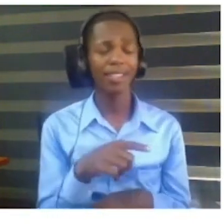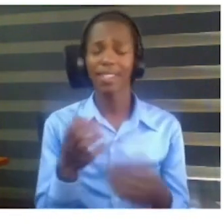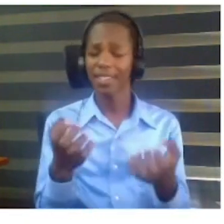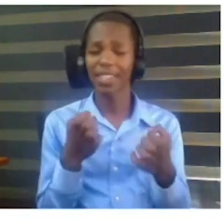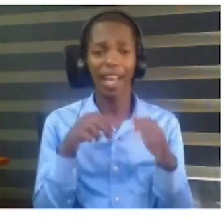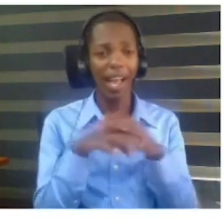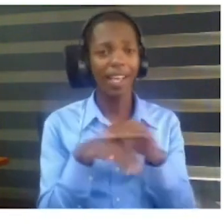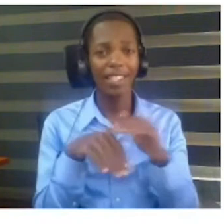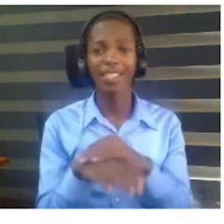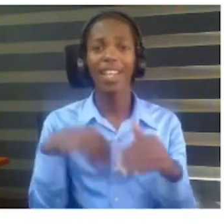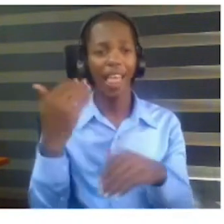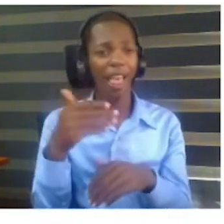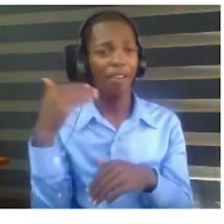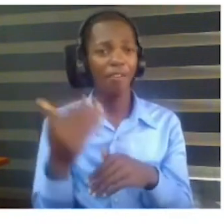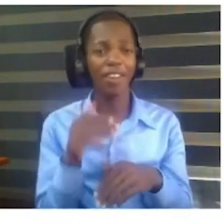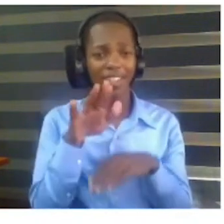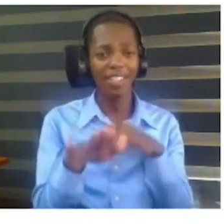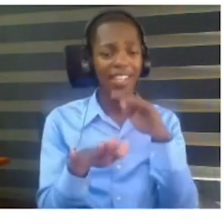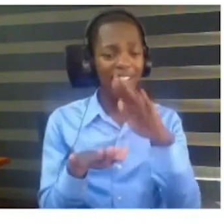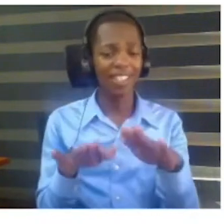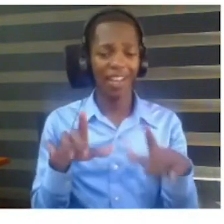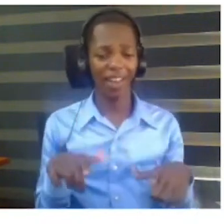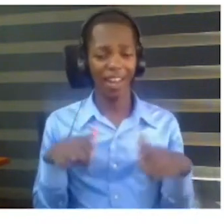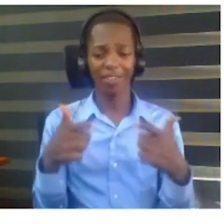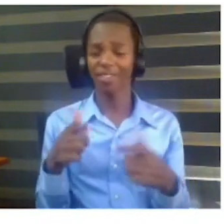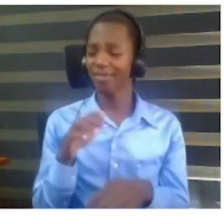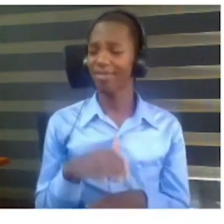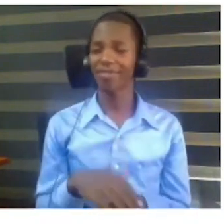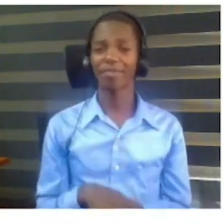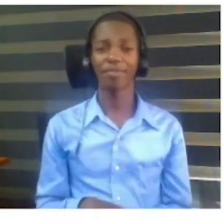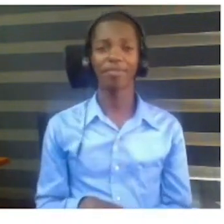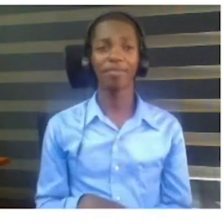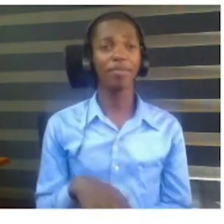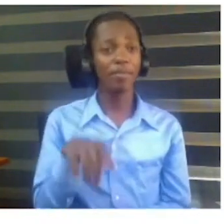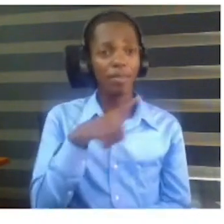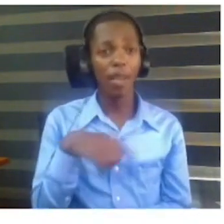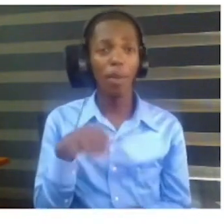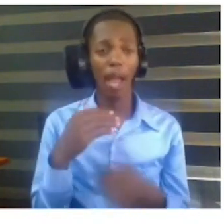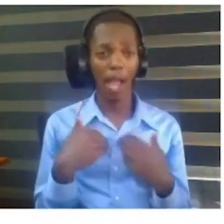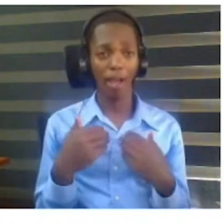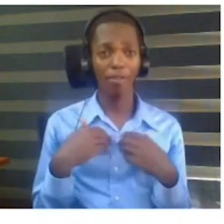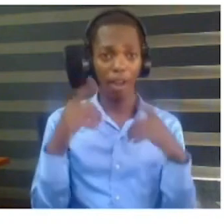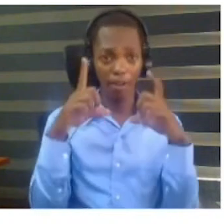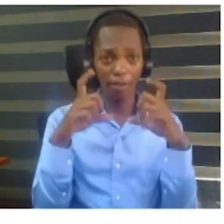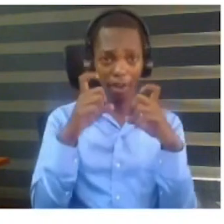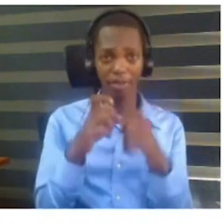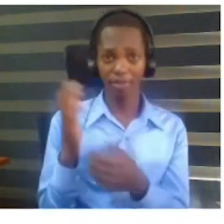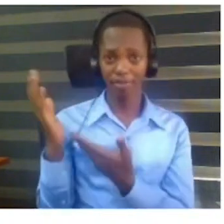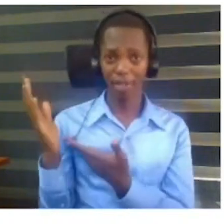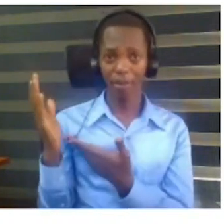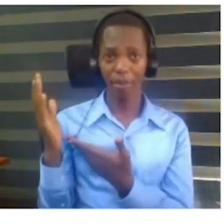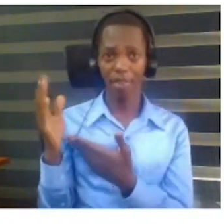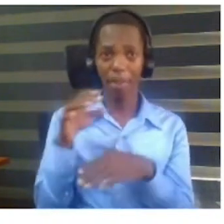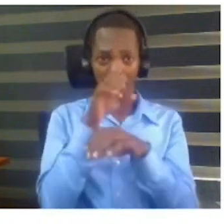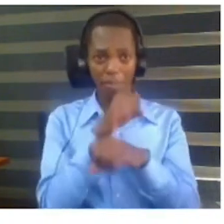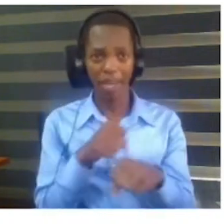Next slide. We have a photo with President Obama. He is standing at a